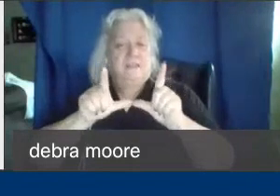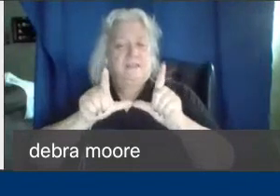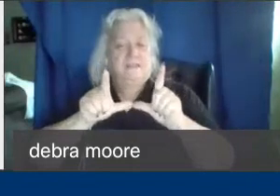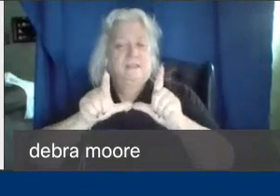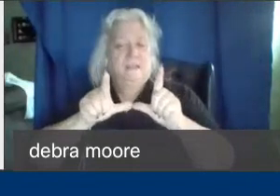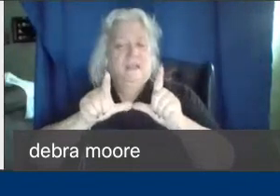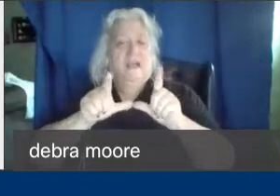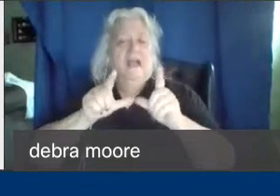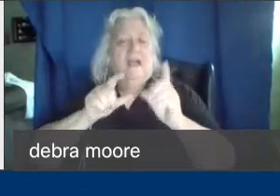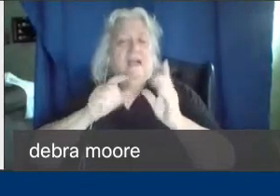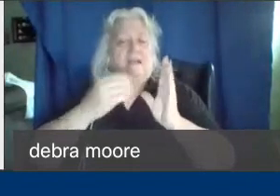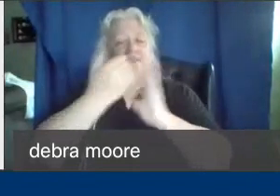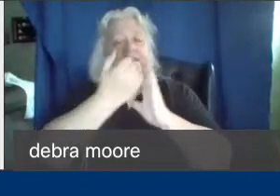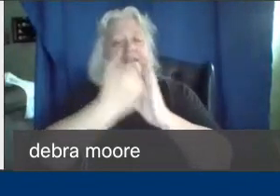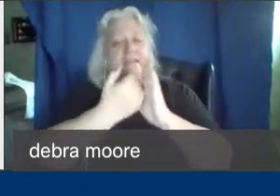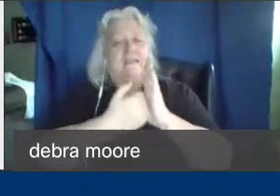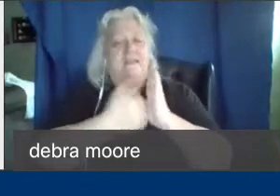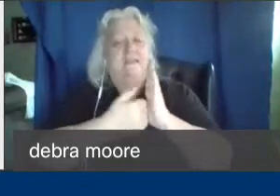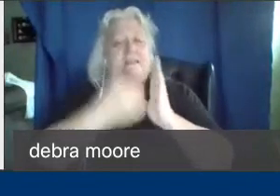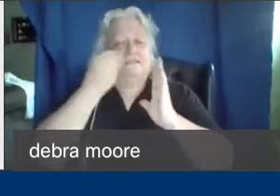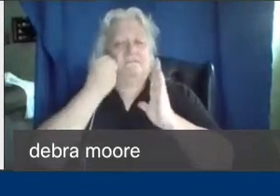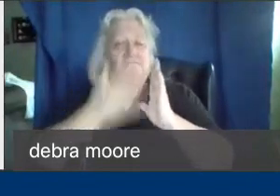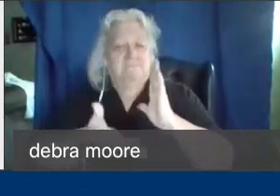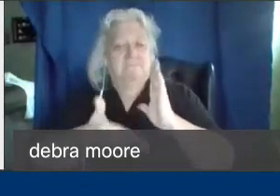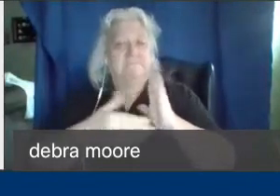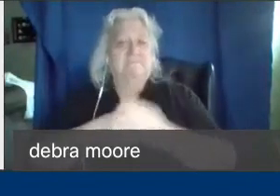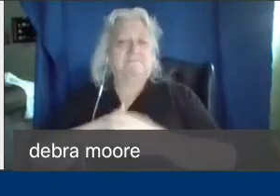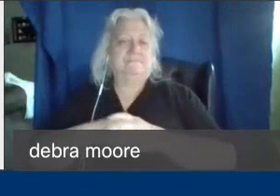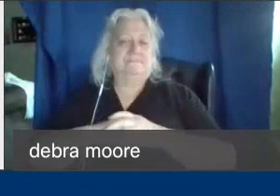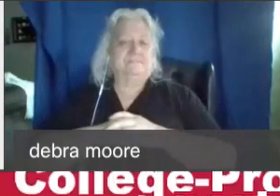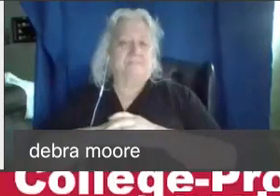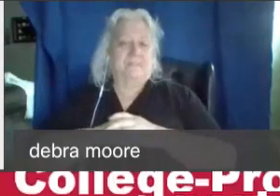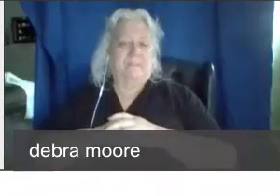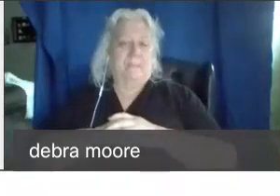of driver responsibilities listed on this slide as well.